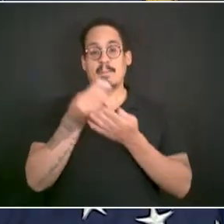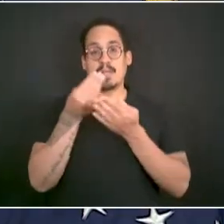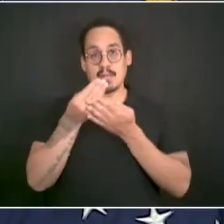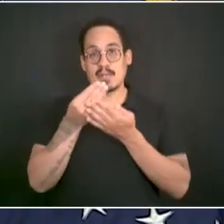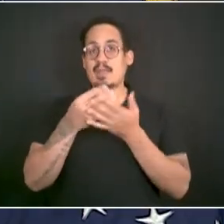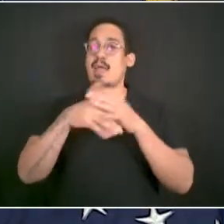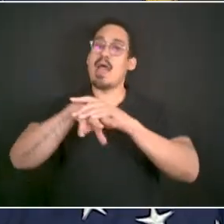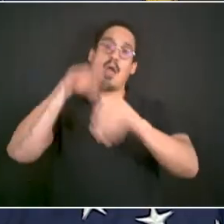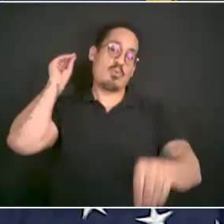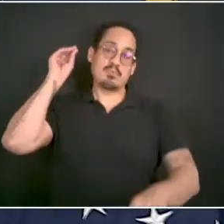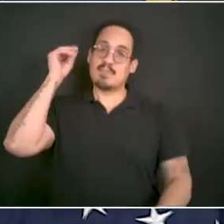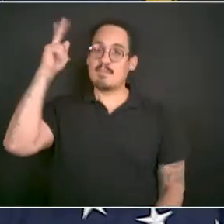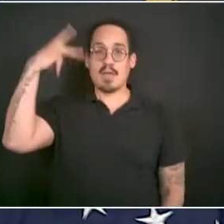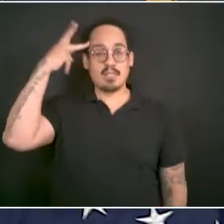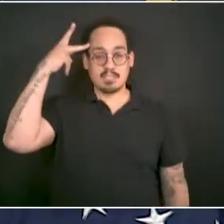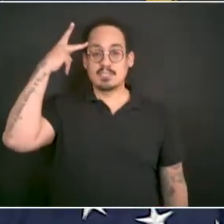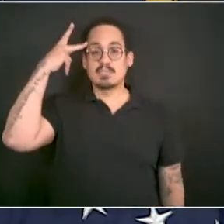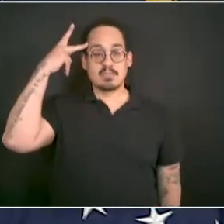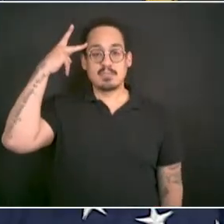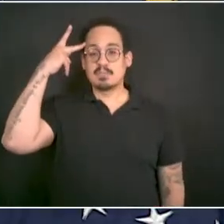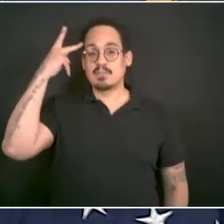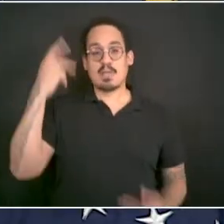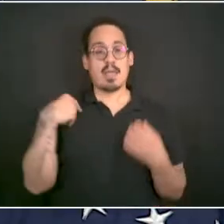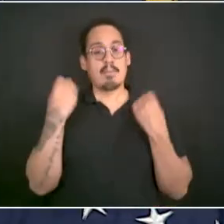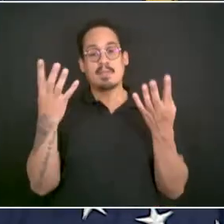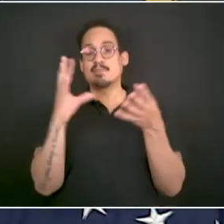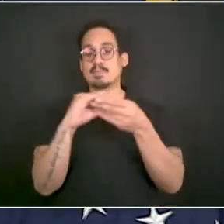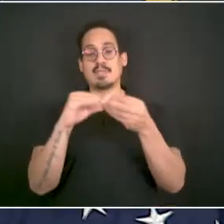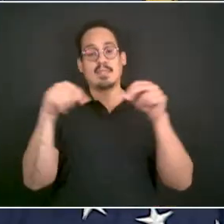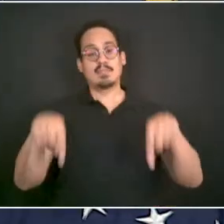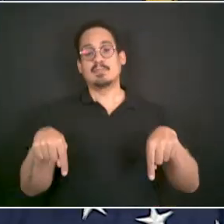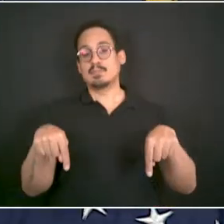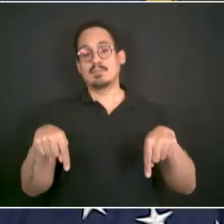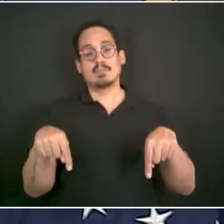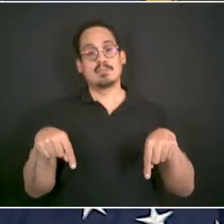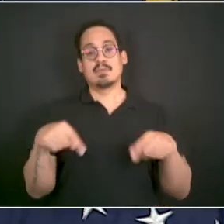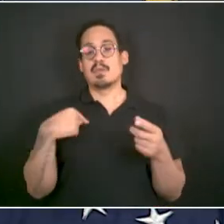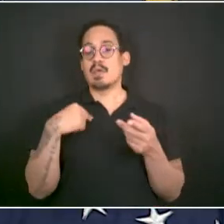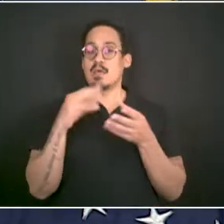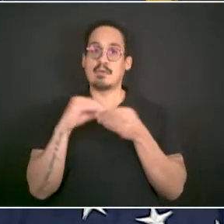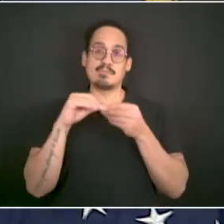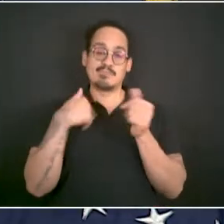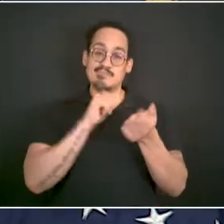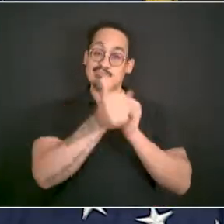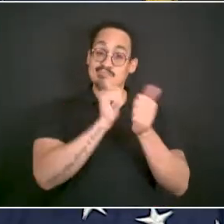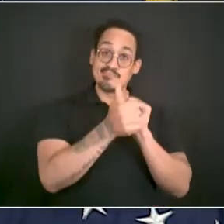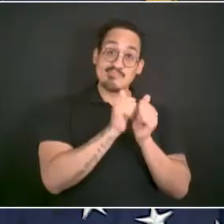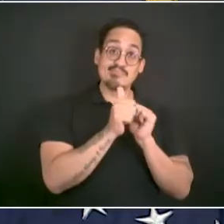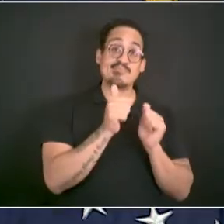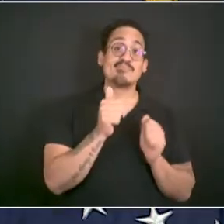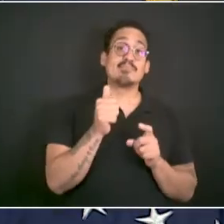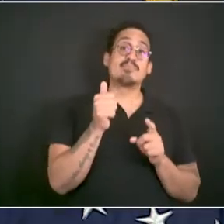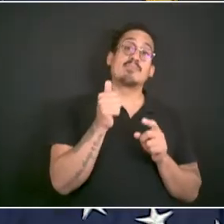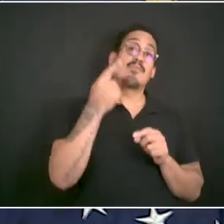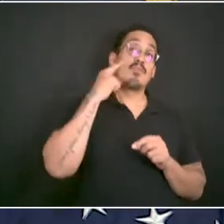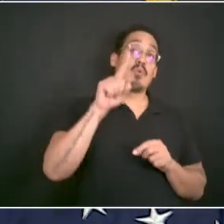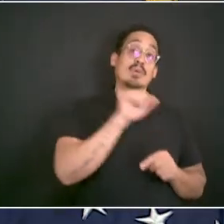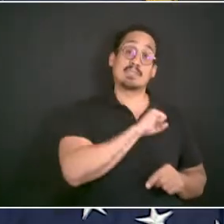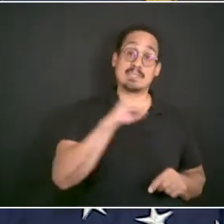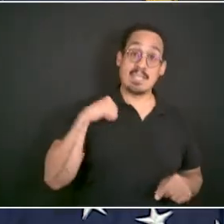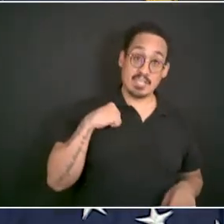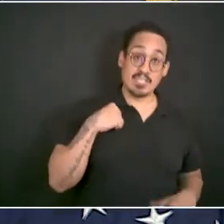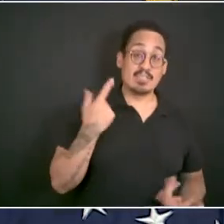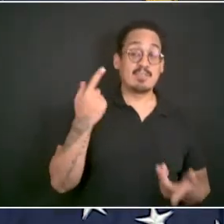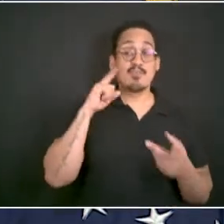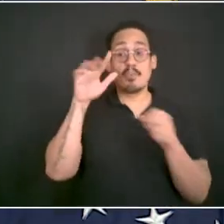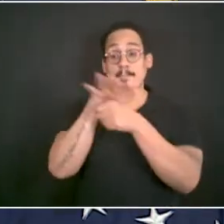politics. I don't know how many times I've said this. I said it when I was running for state senate. I said it when I was running for borough president.